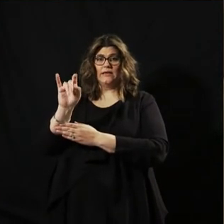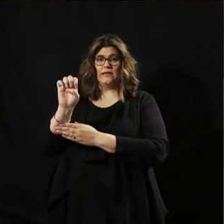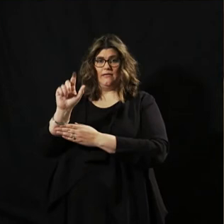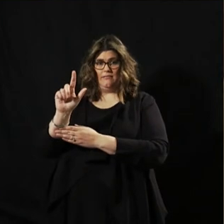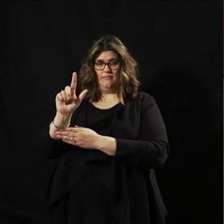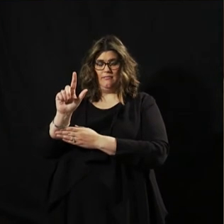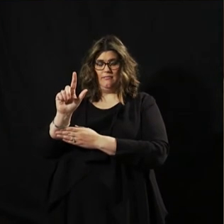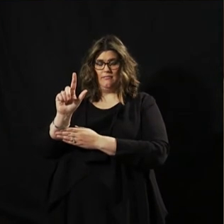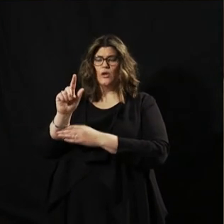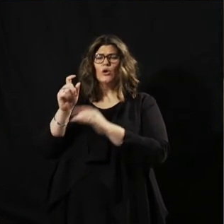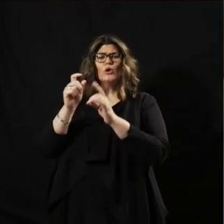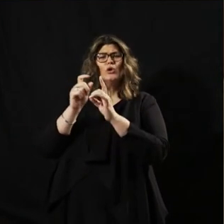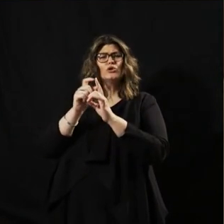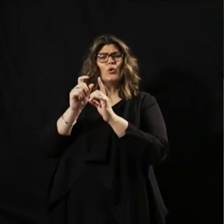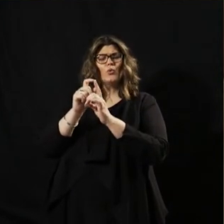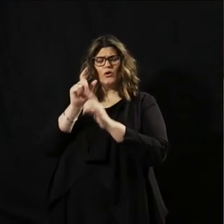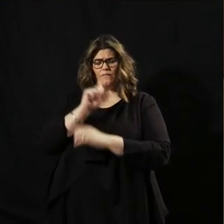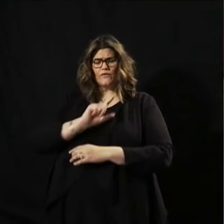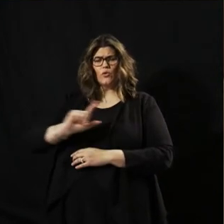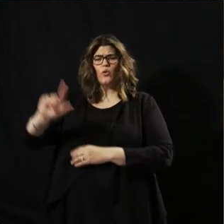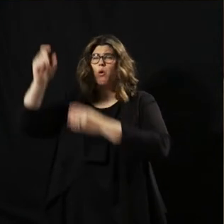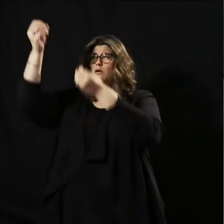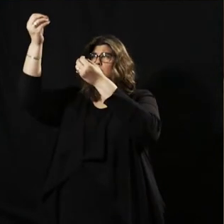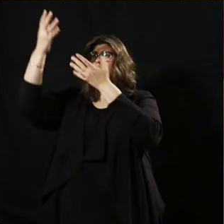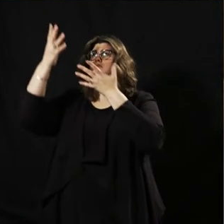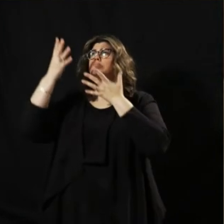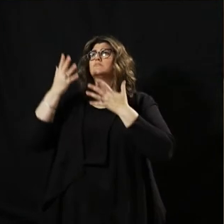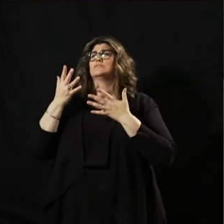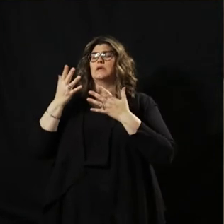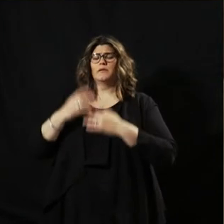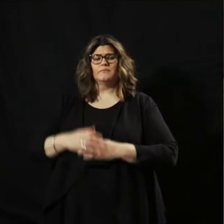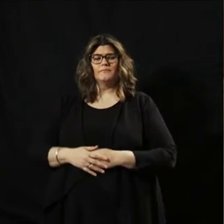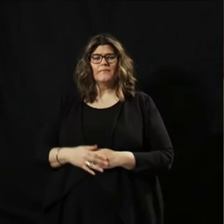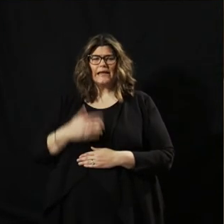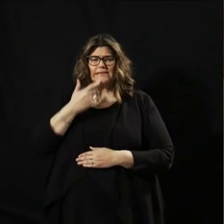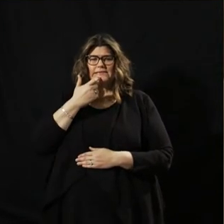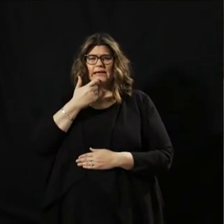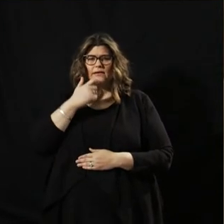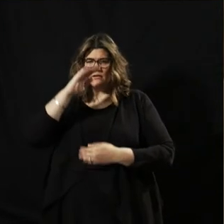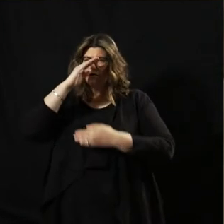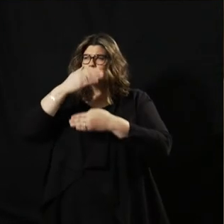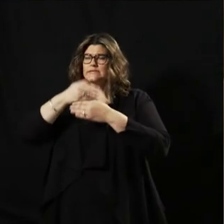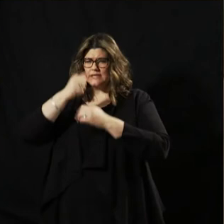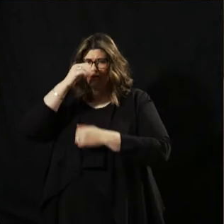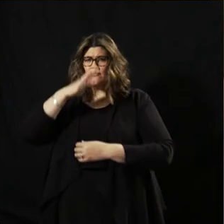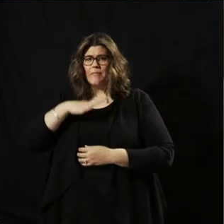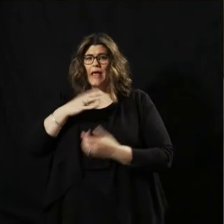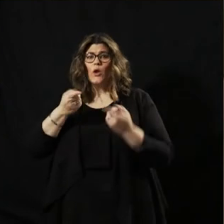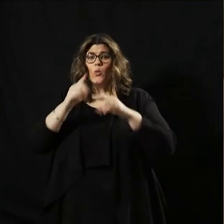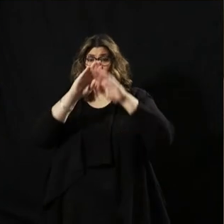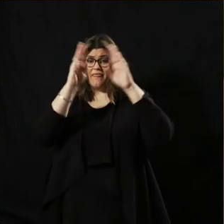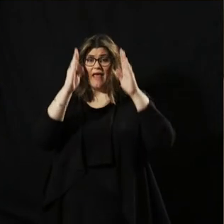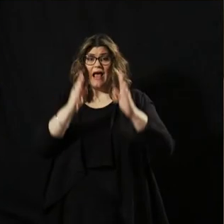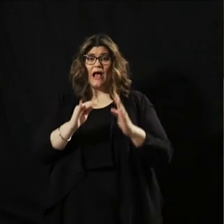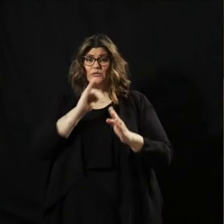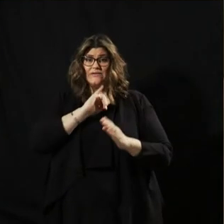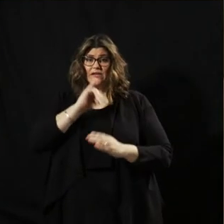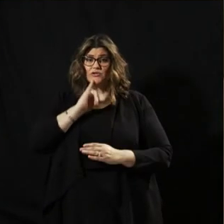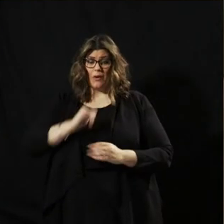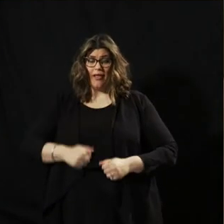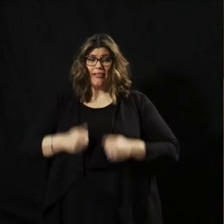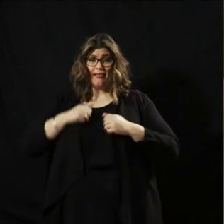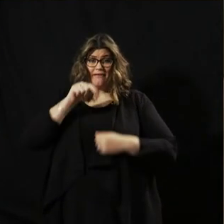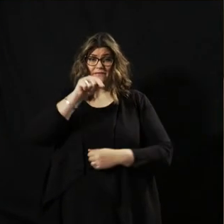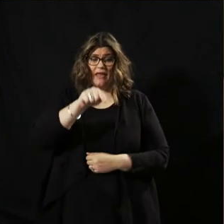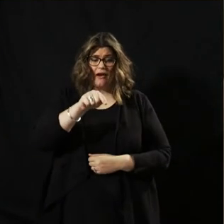The word of the Lord came to me, saying, Son of man, when the house of Israel lived in their land, they